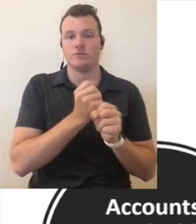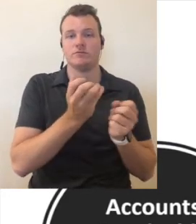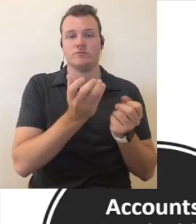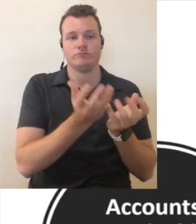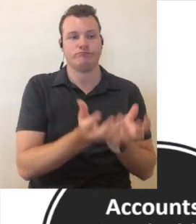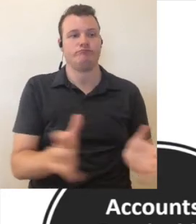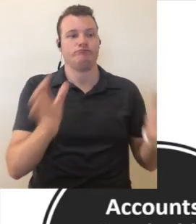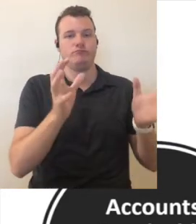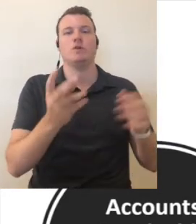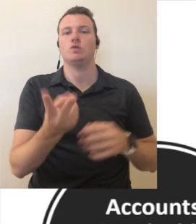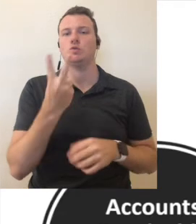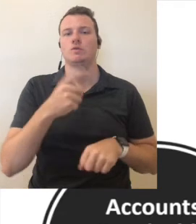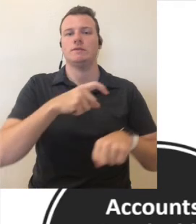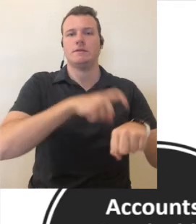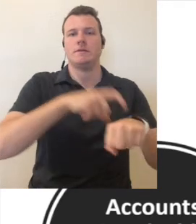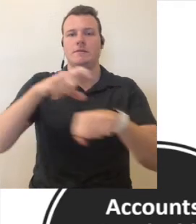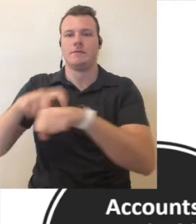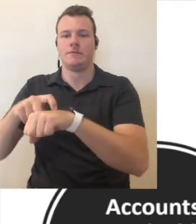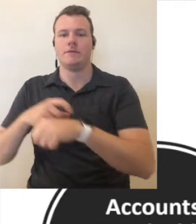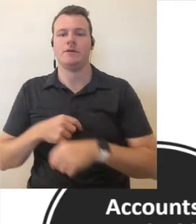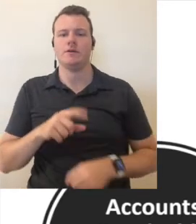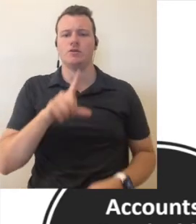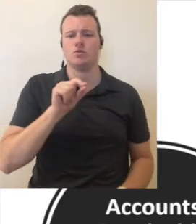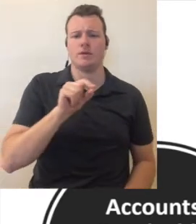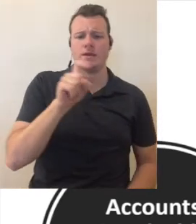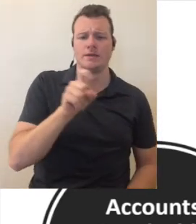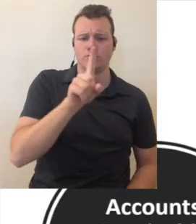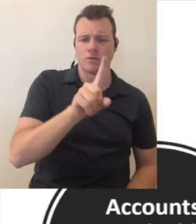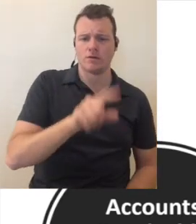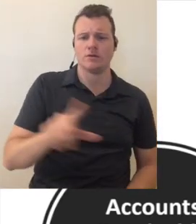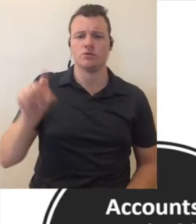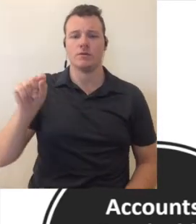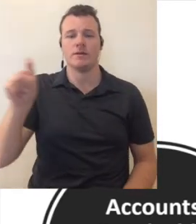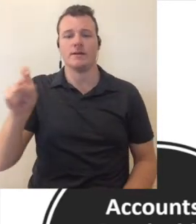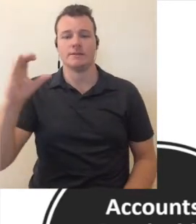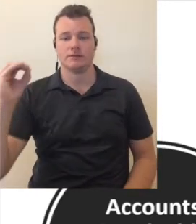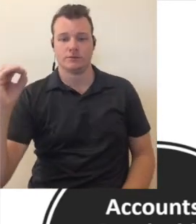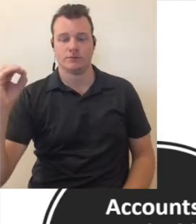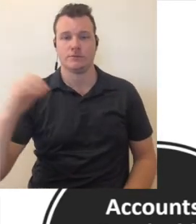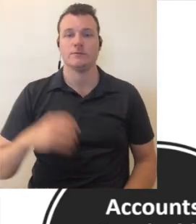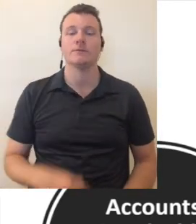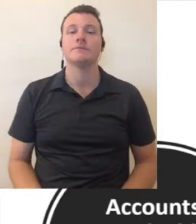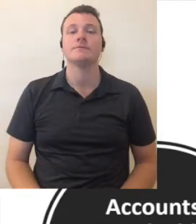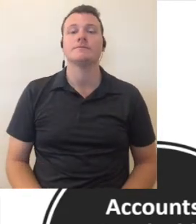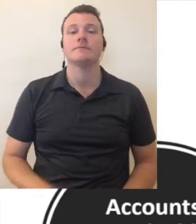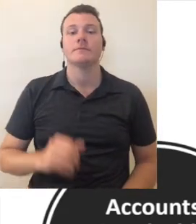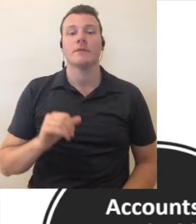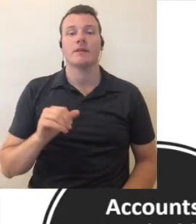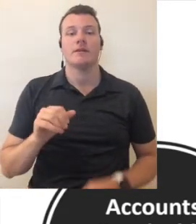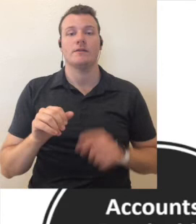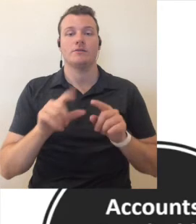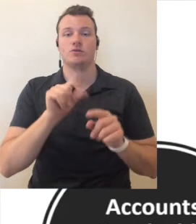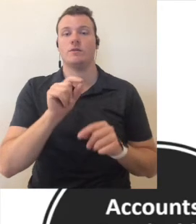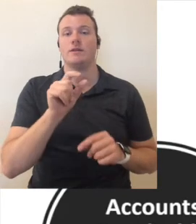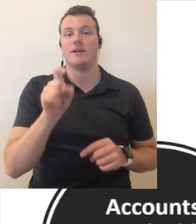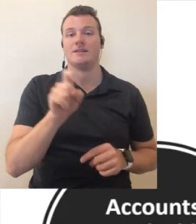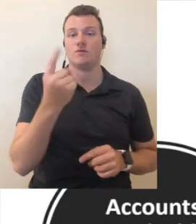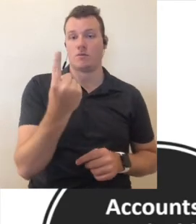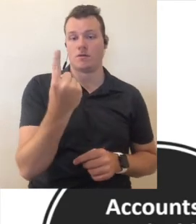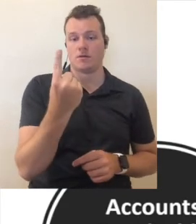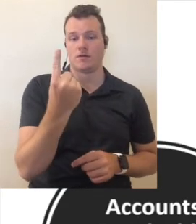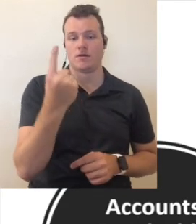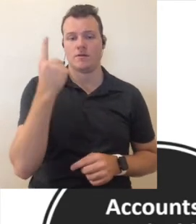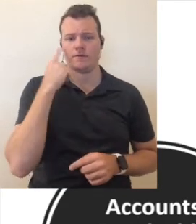the values in the accounts receivable bin between 2 points. So we got 20X1